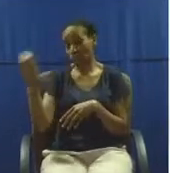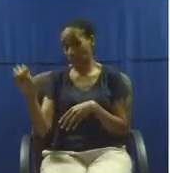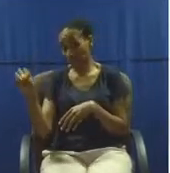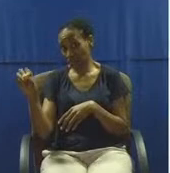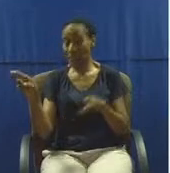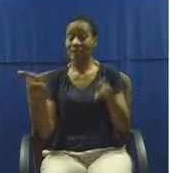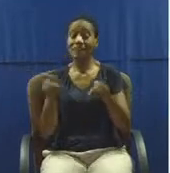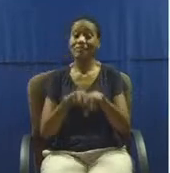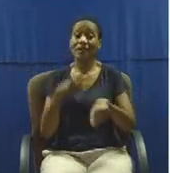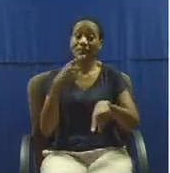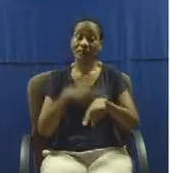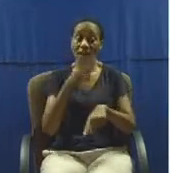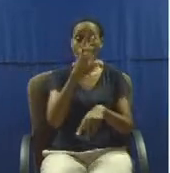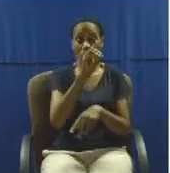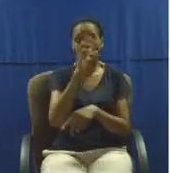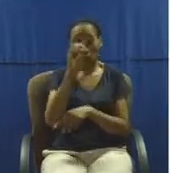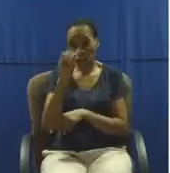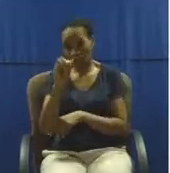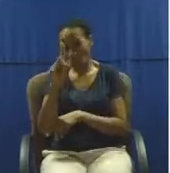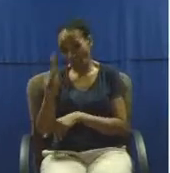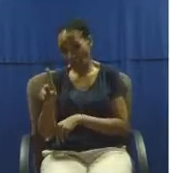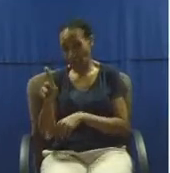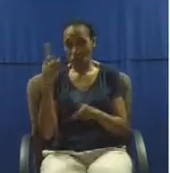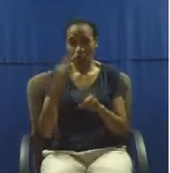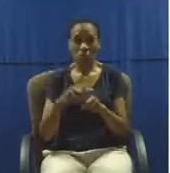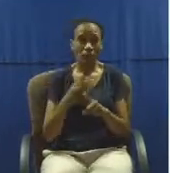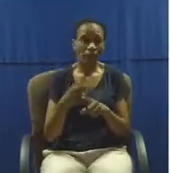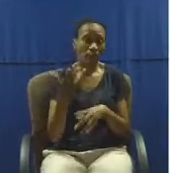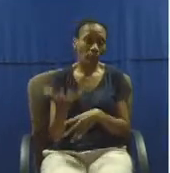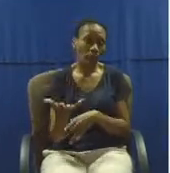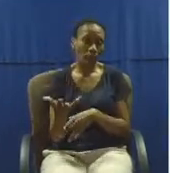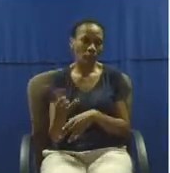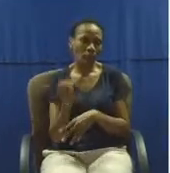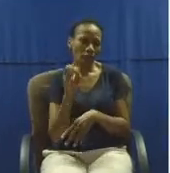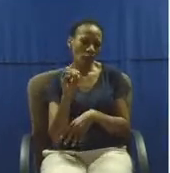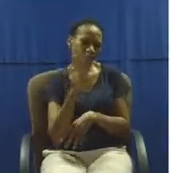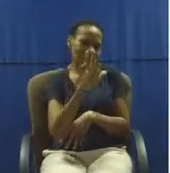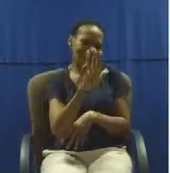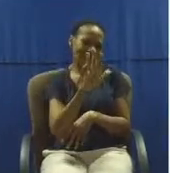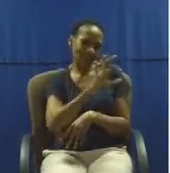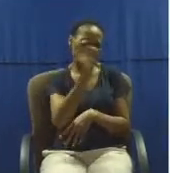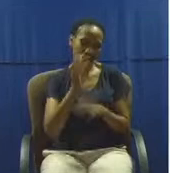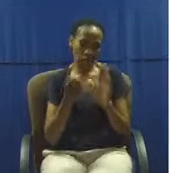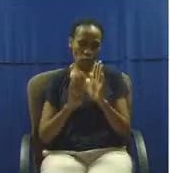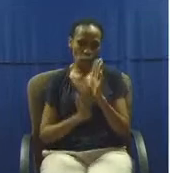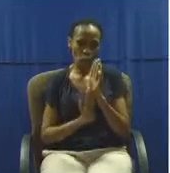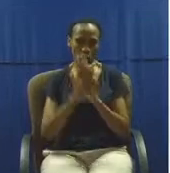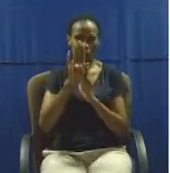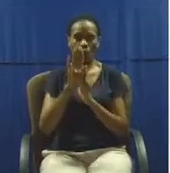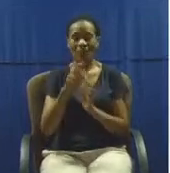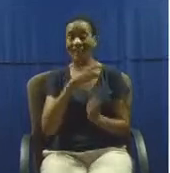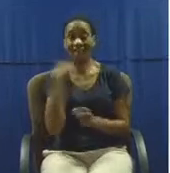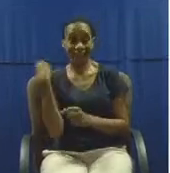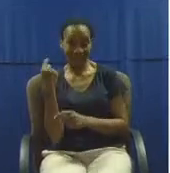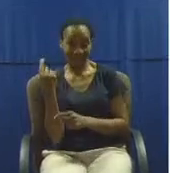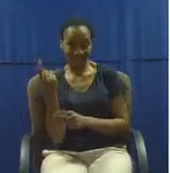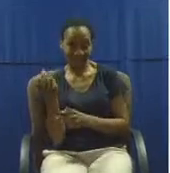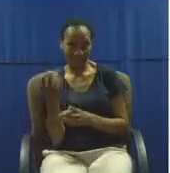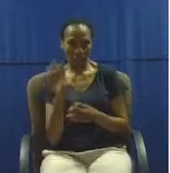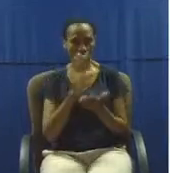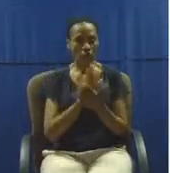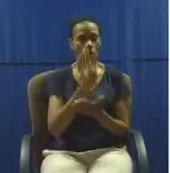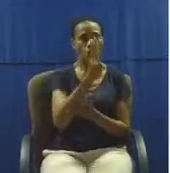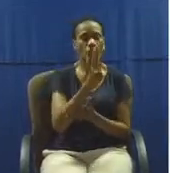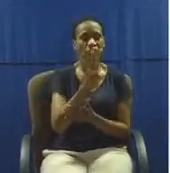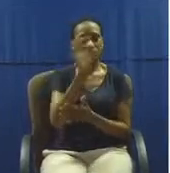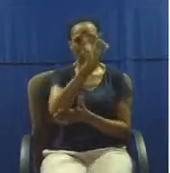same period in 2021, for example, there was a 9% increase in murders and a